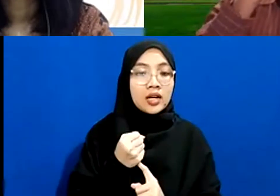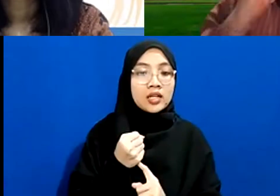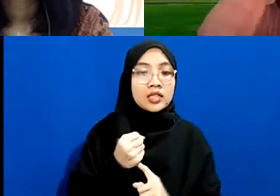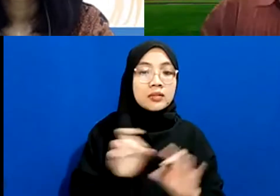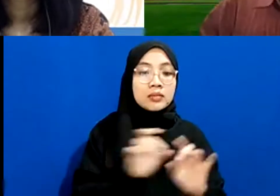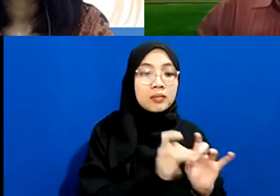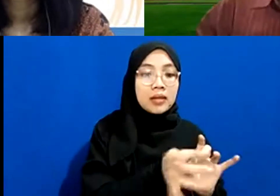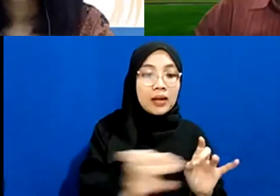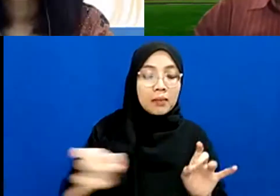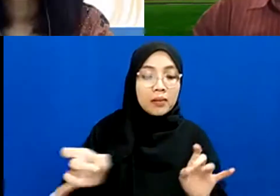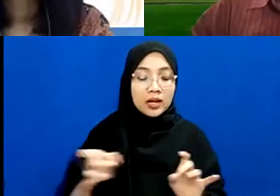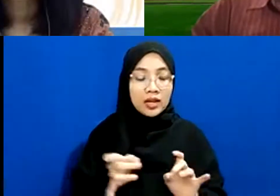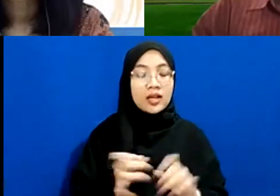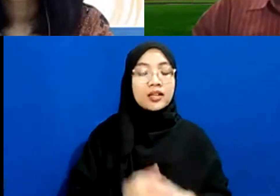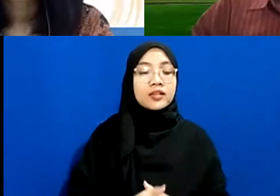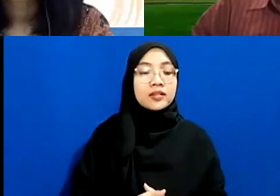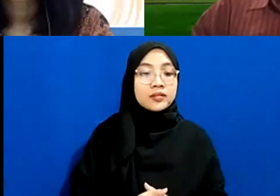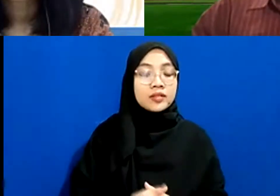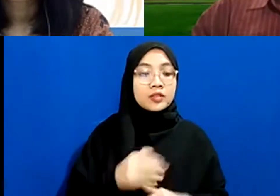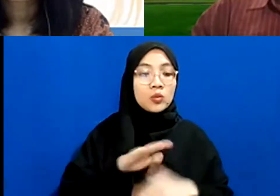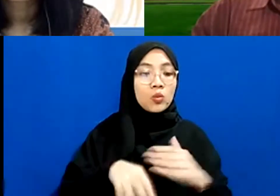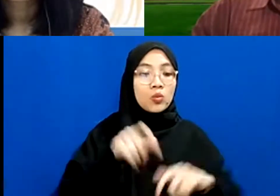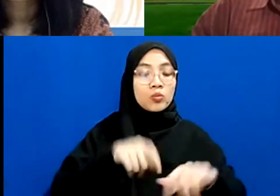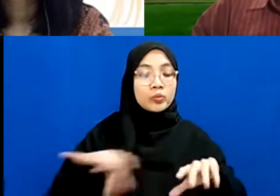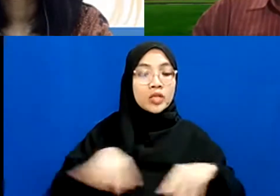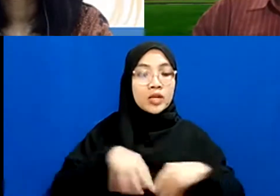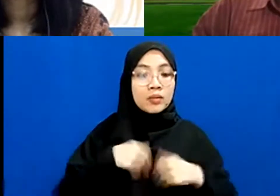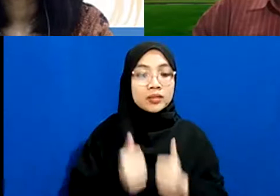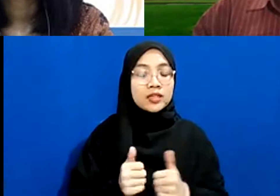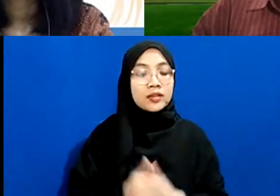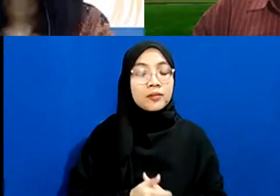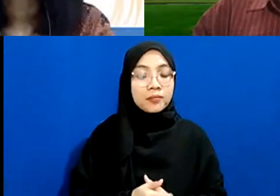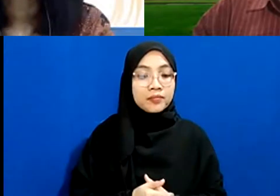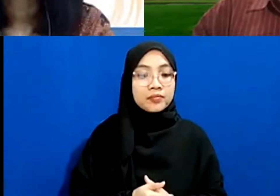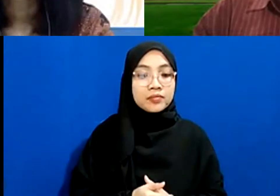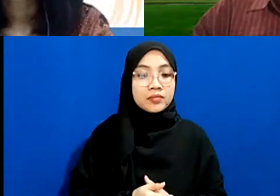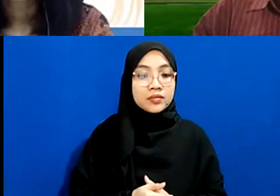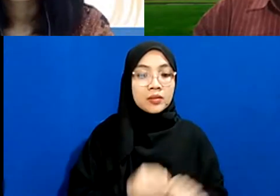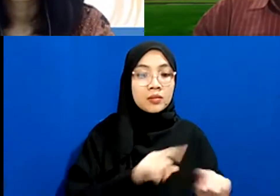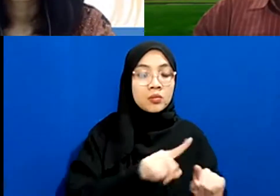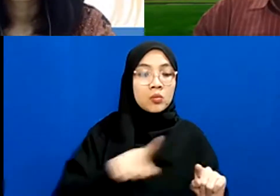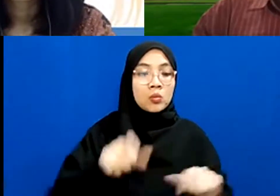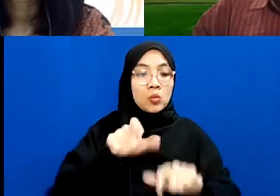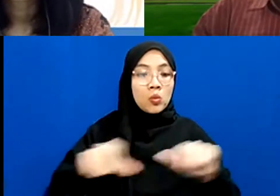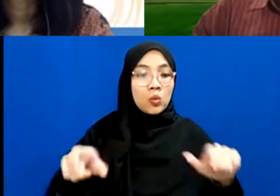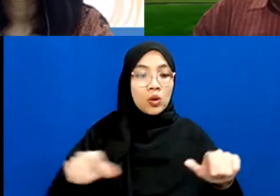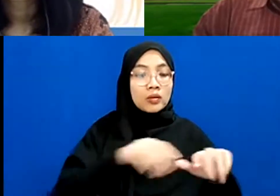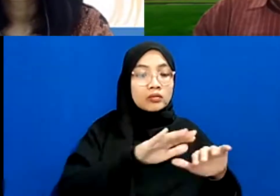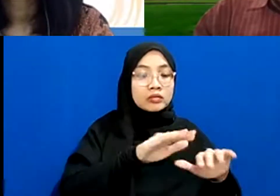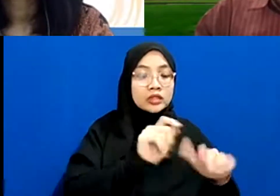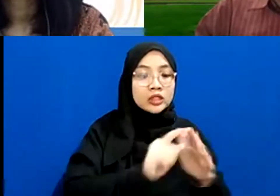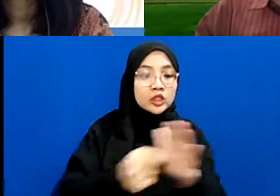comes in the gate and wants to be a learner, and promotes that really positive learning environment.